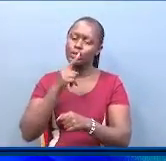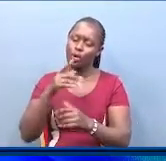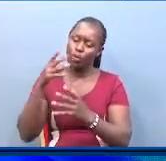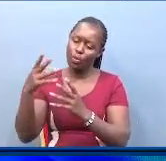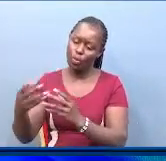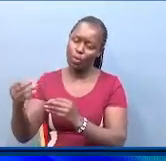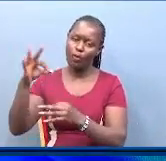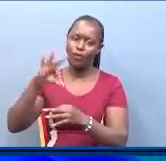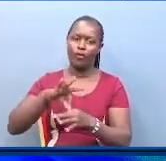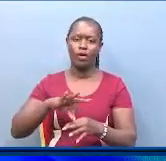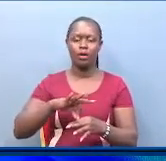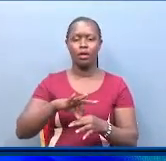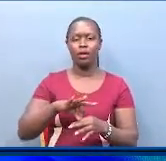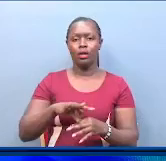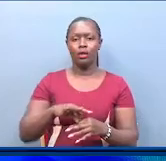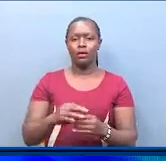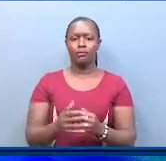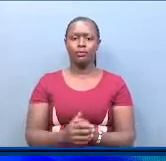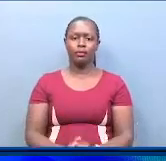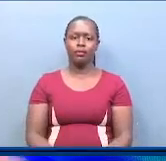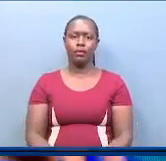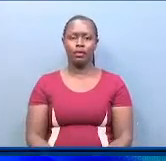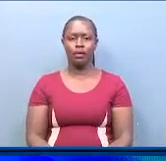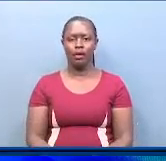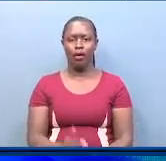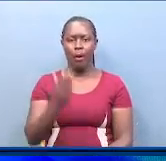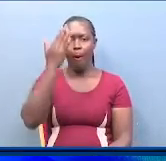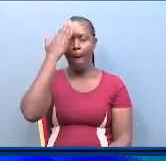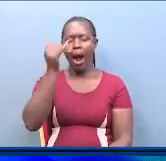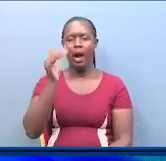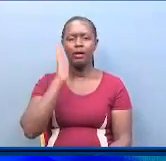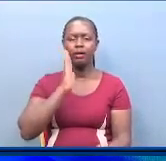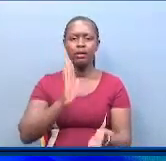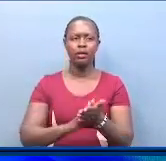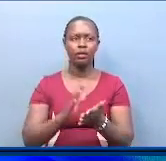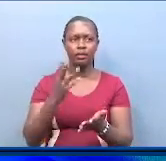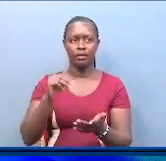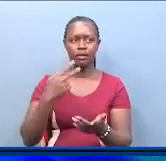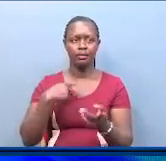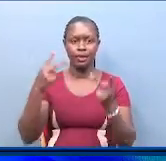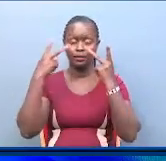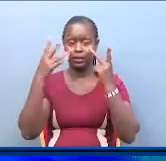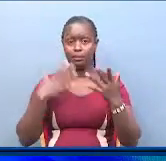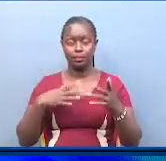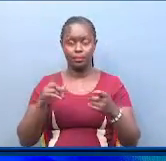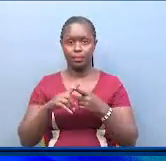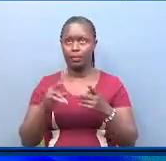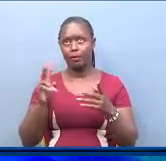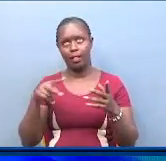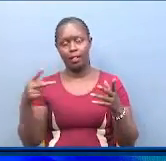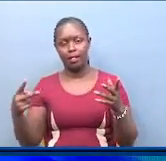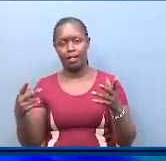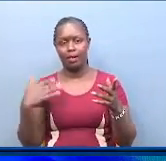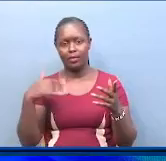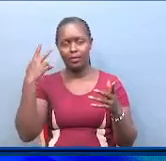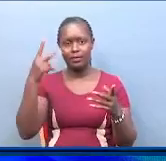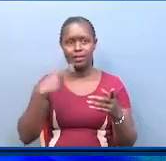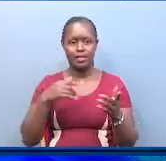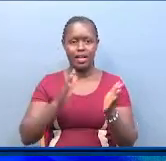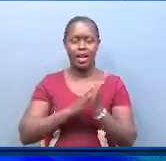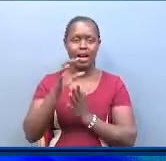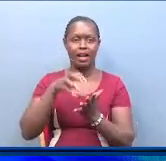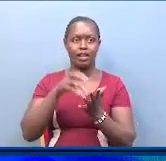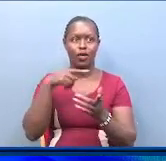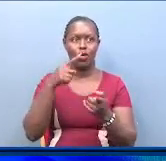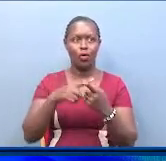you to actualize that opinion poll. Because if you believe in them, I have seen people collapsing. There are candidates who have not put any